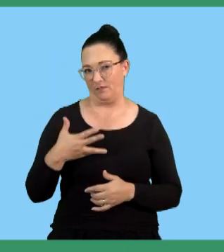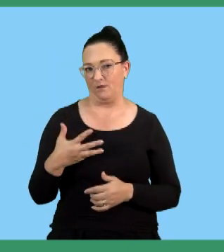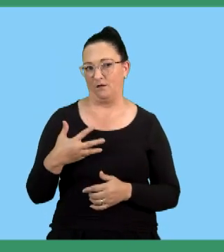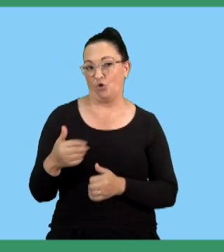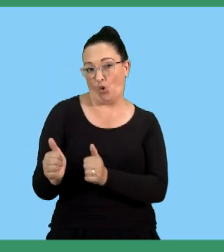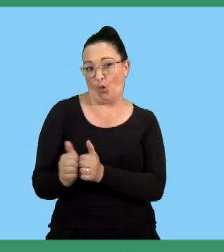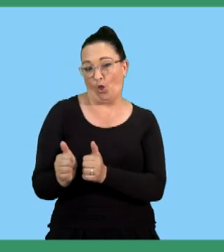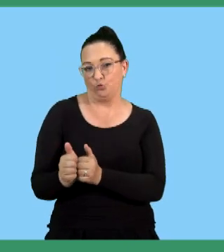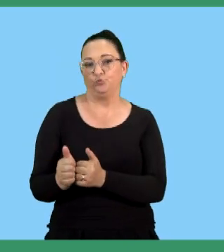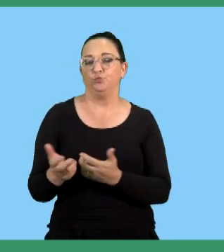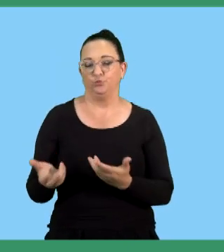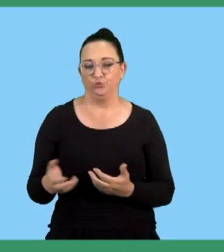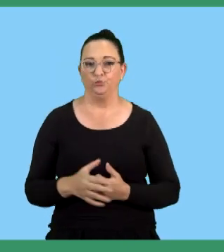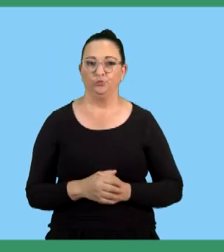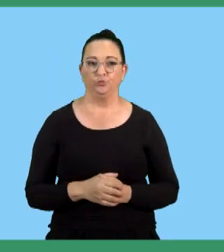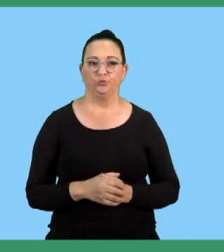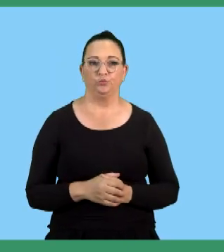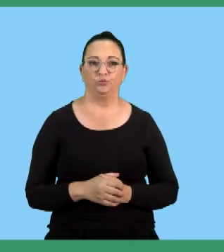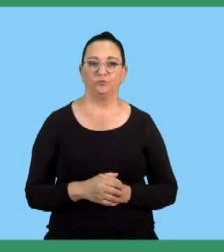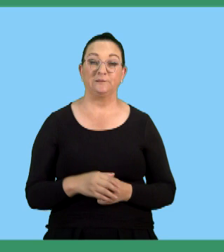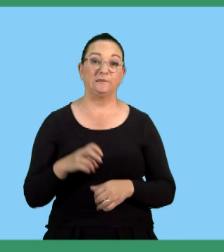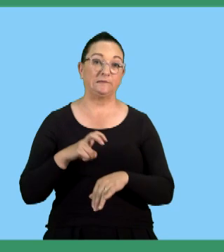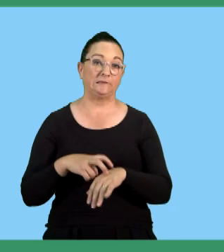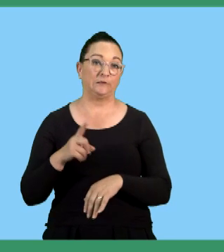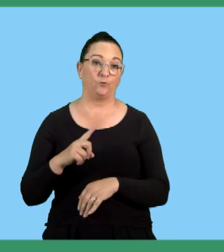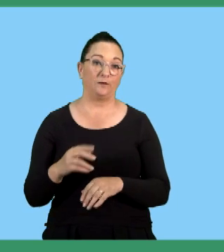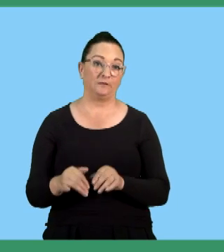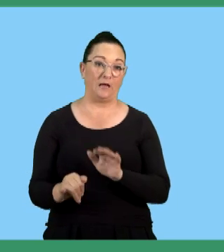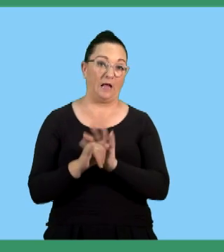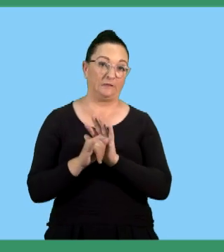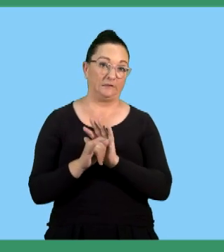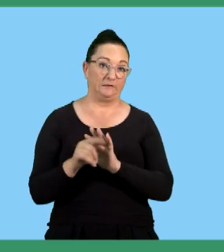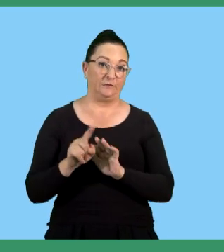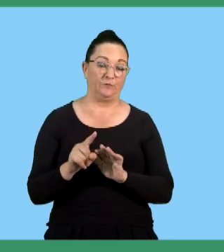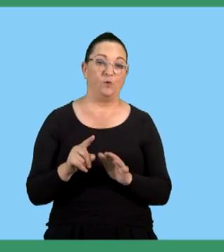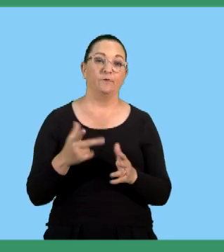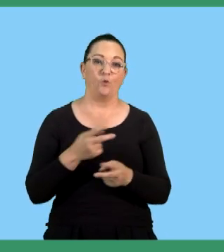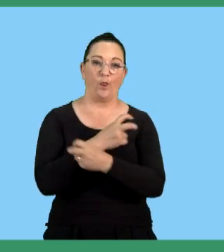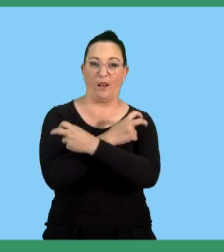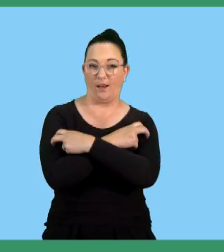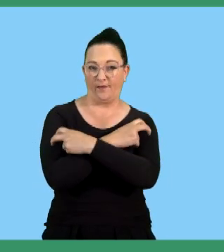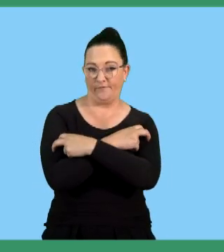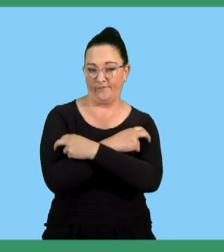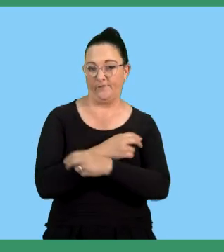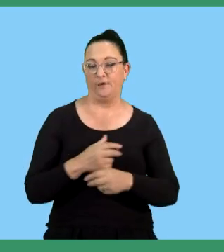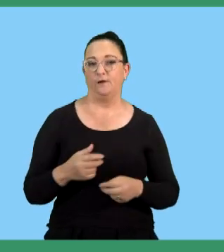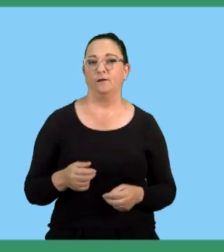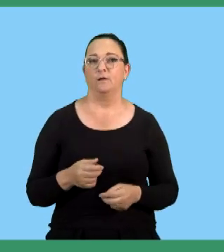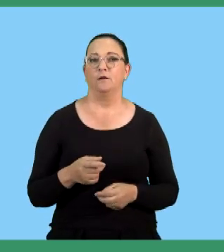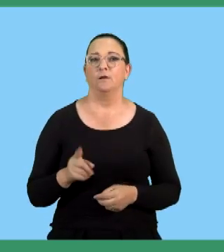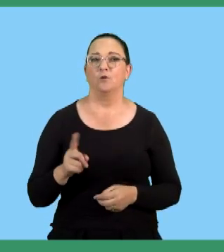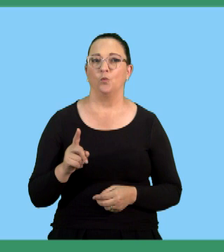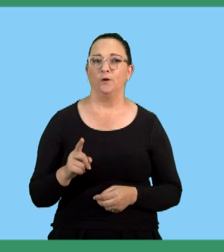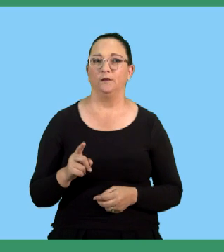close. So what you need to do, you need to identify the type of leave provision stipulated in